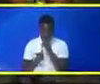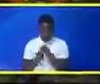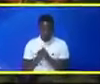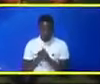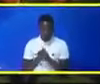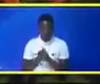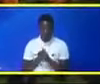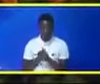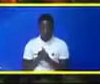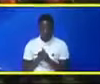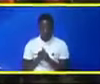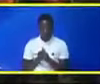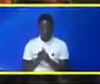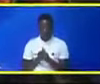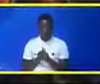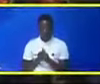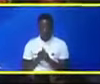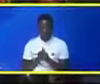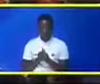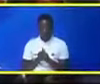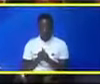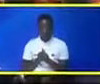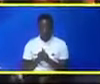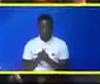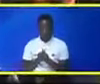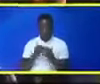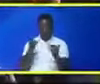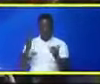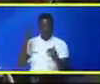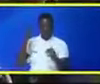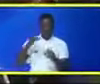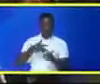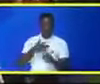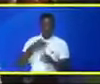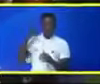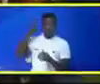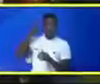and hear me. I'm hearing in my spirit,